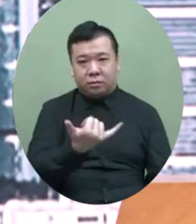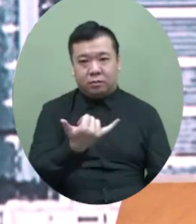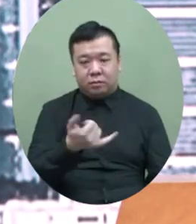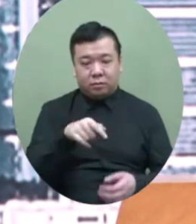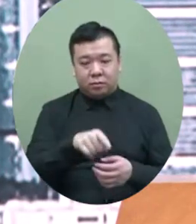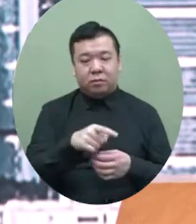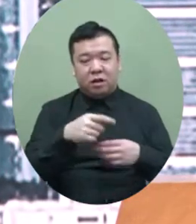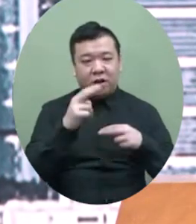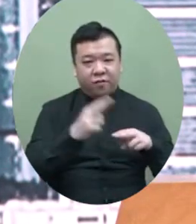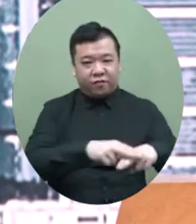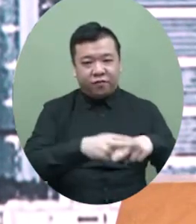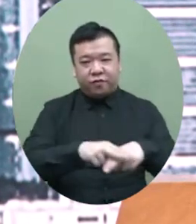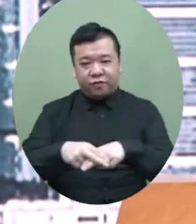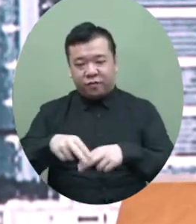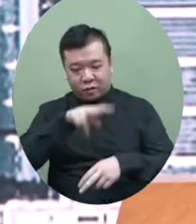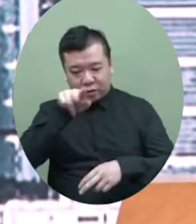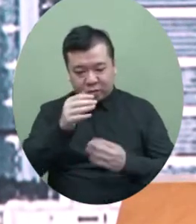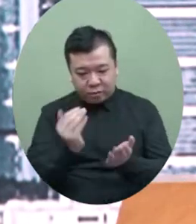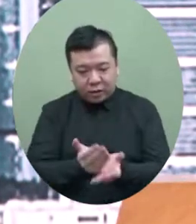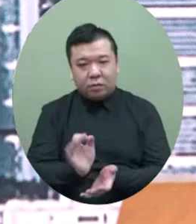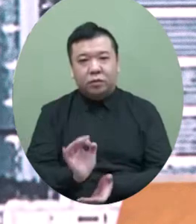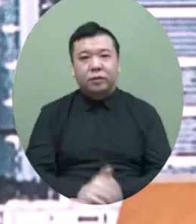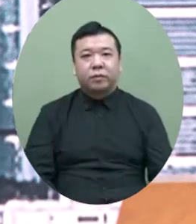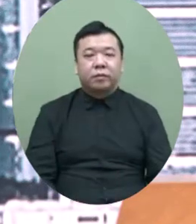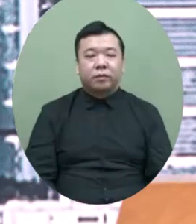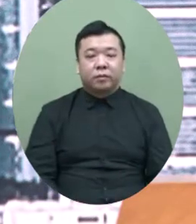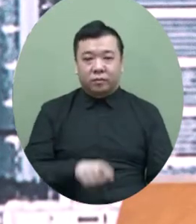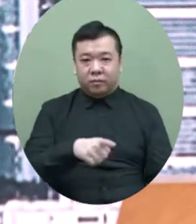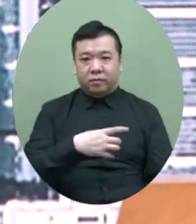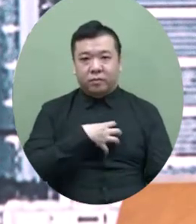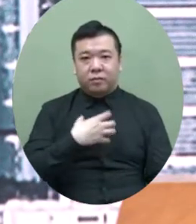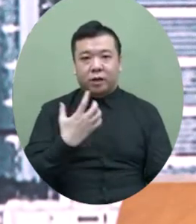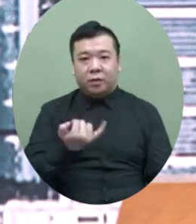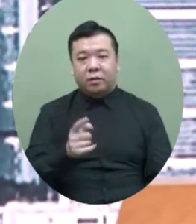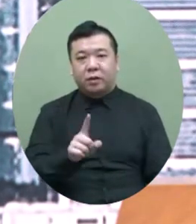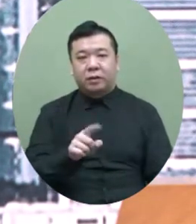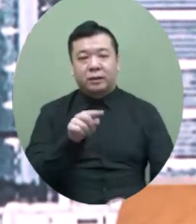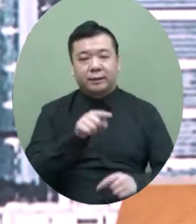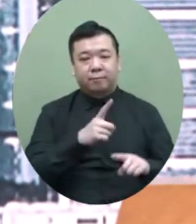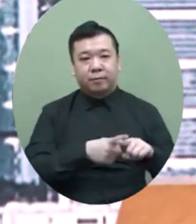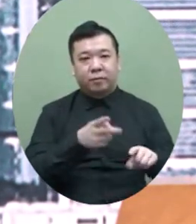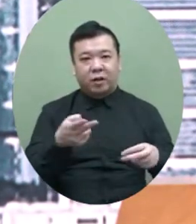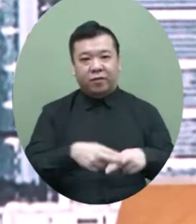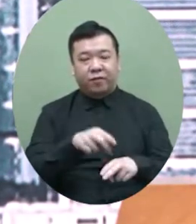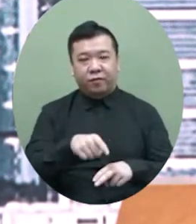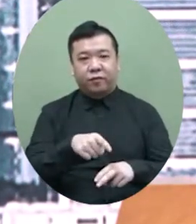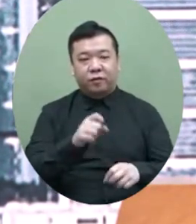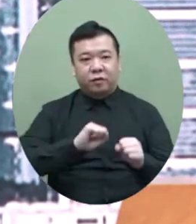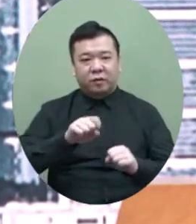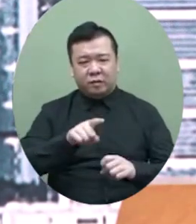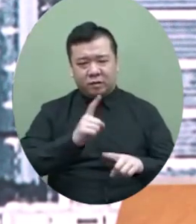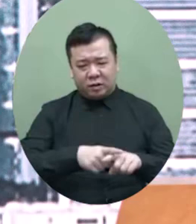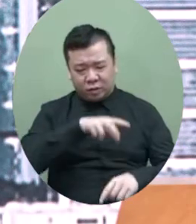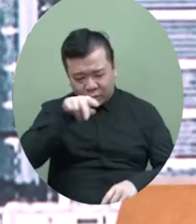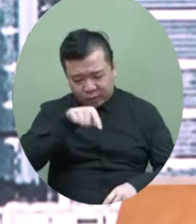few days. So how would you evaluate the effectiveness of such measures given that there has been no cases found? And also, how would